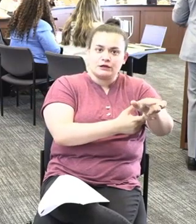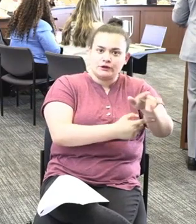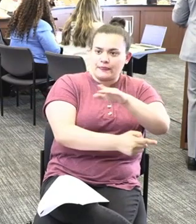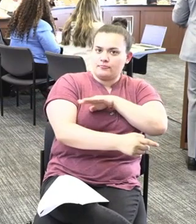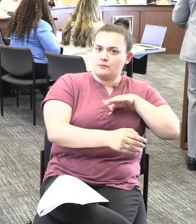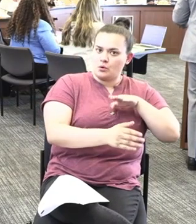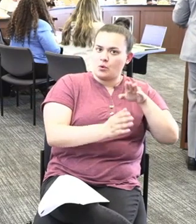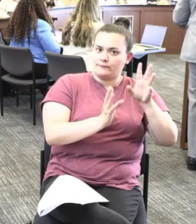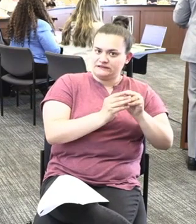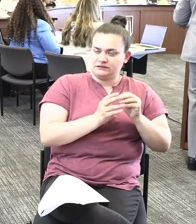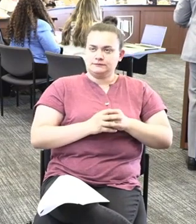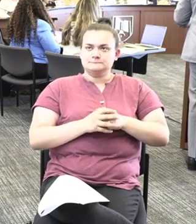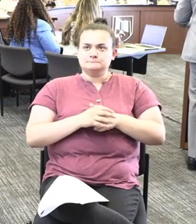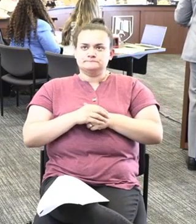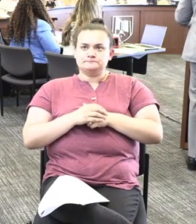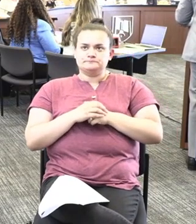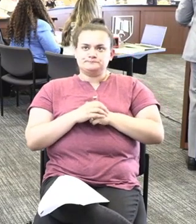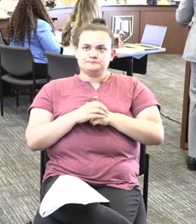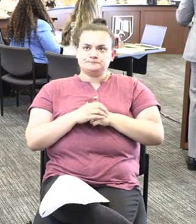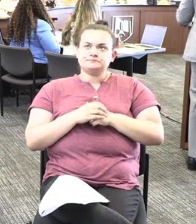meeting.